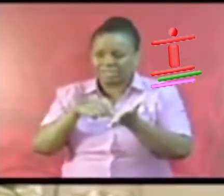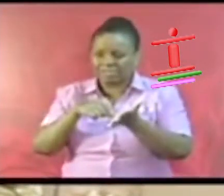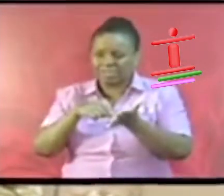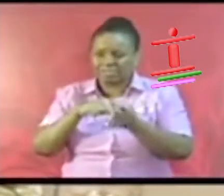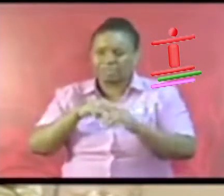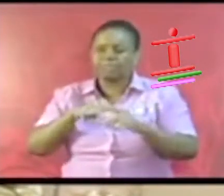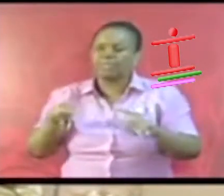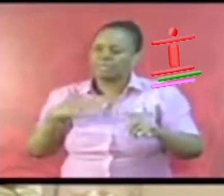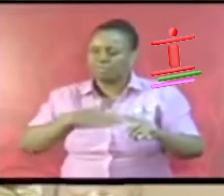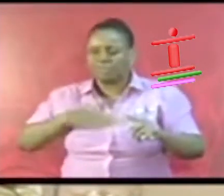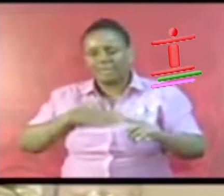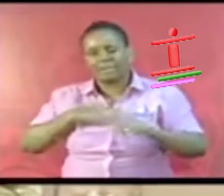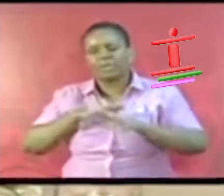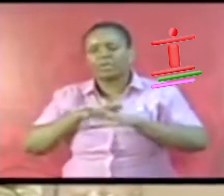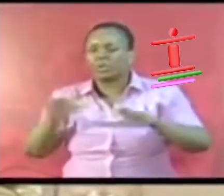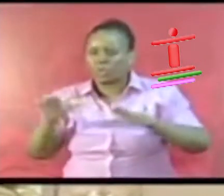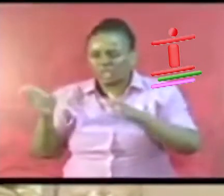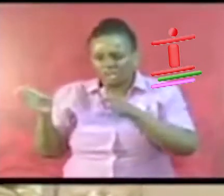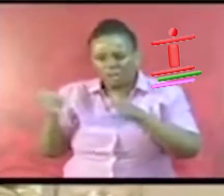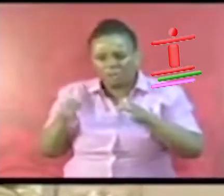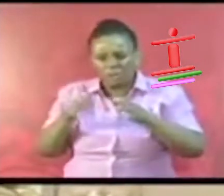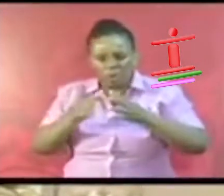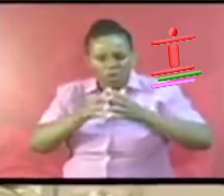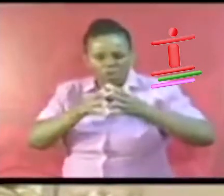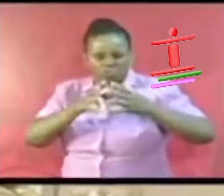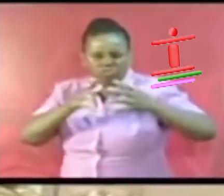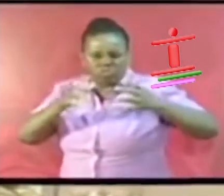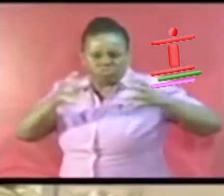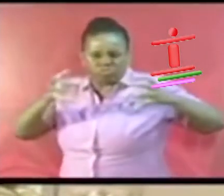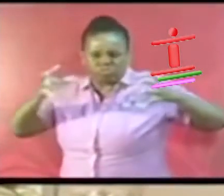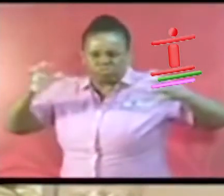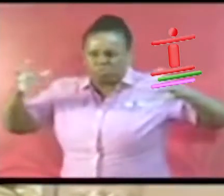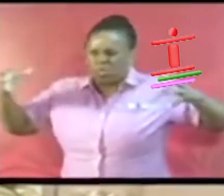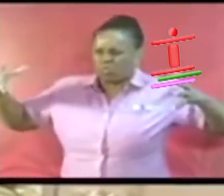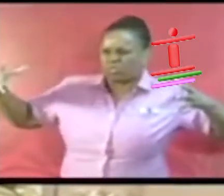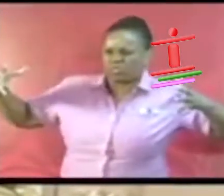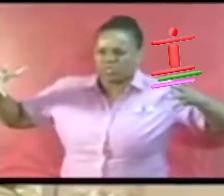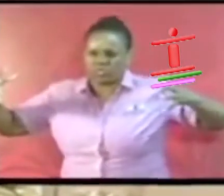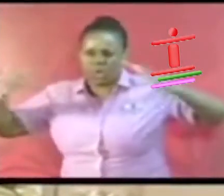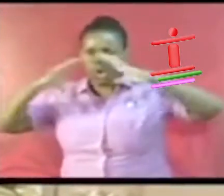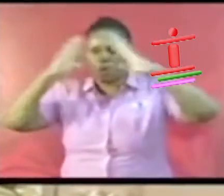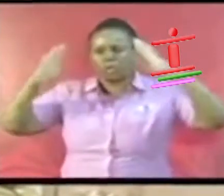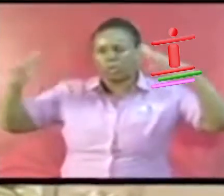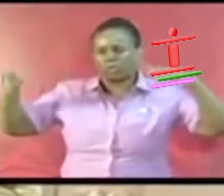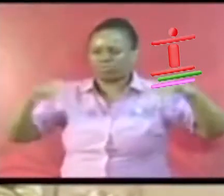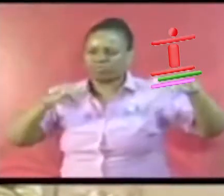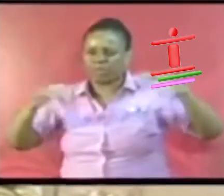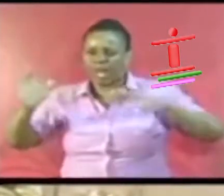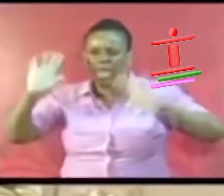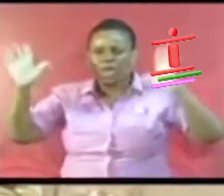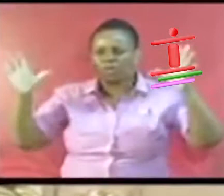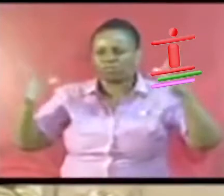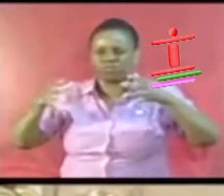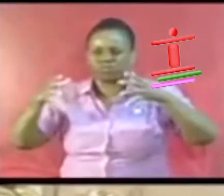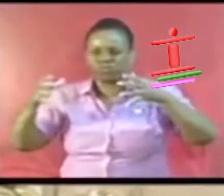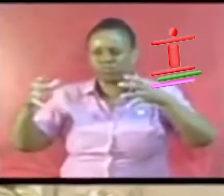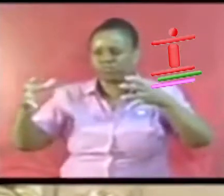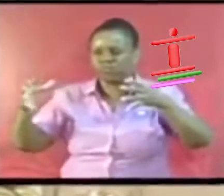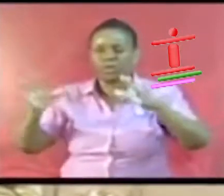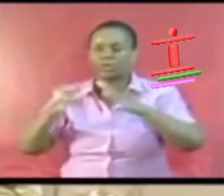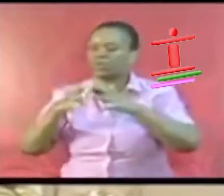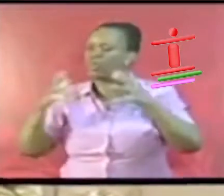of persons to walk around neighborhoods, and this provides the perfect condition to spread the virus and lead to an